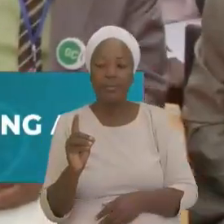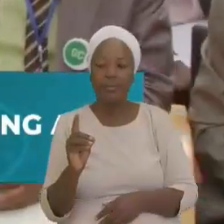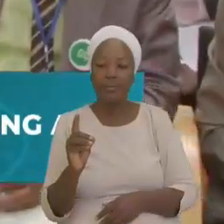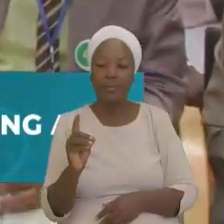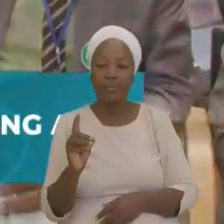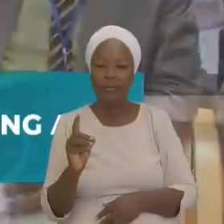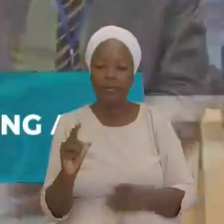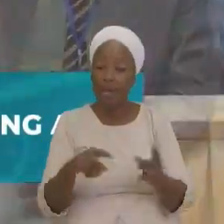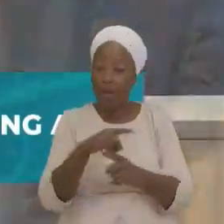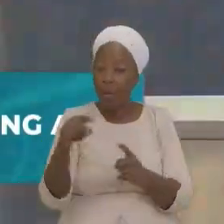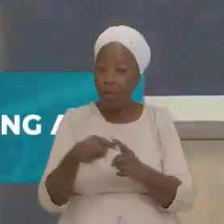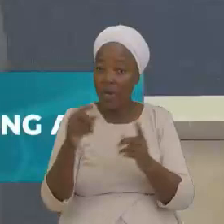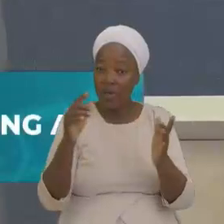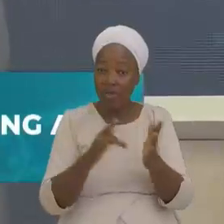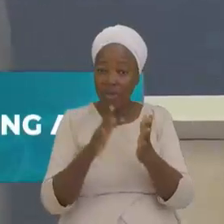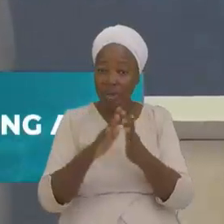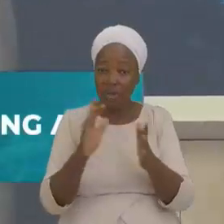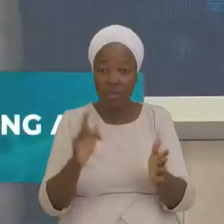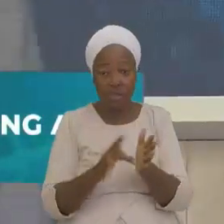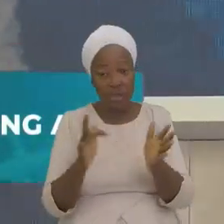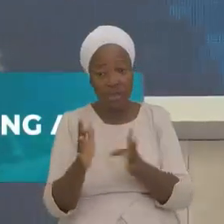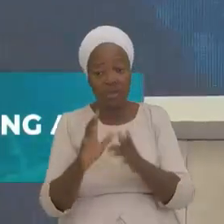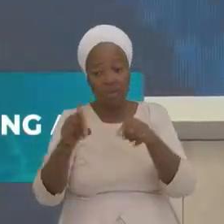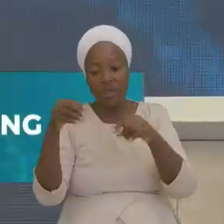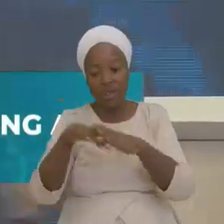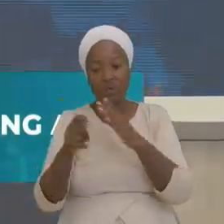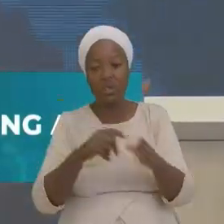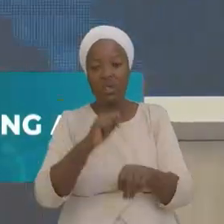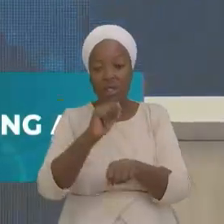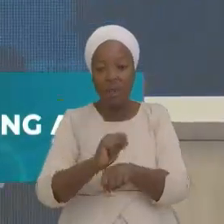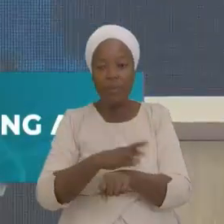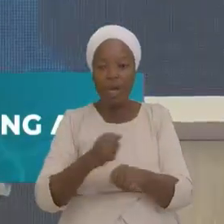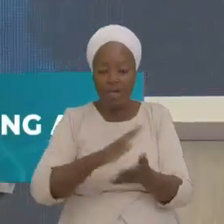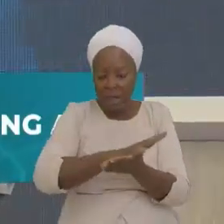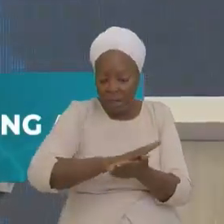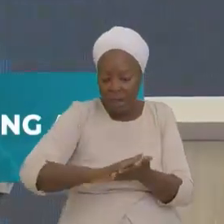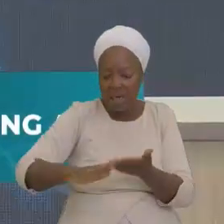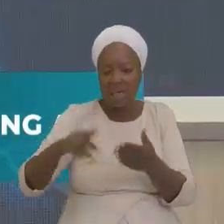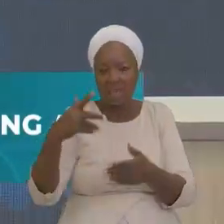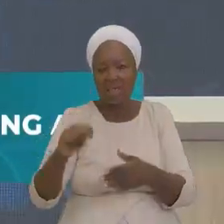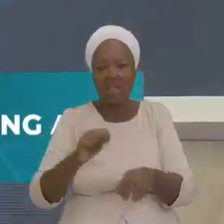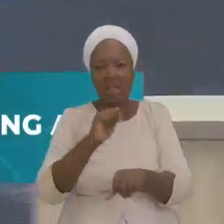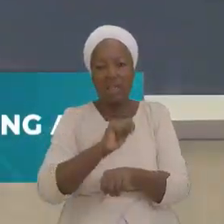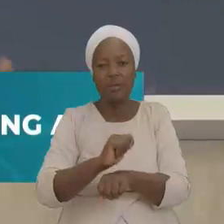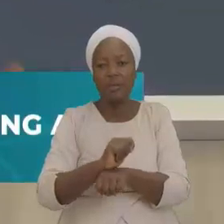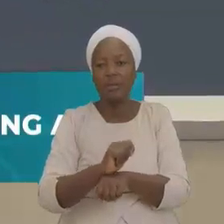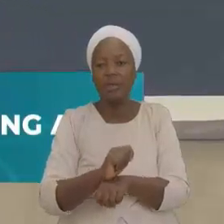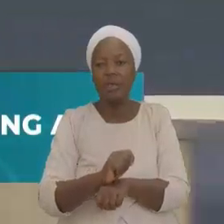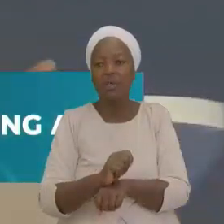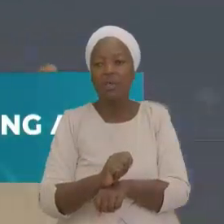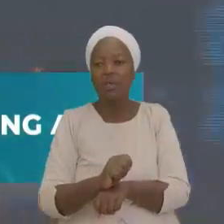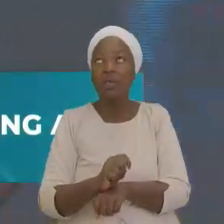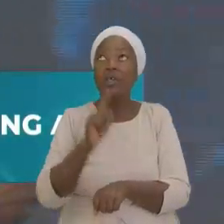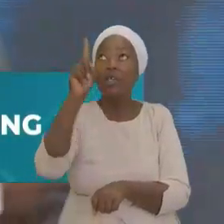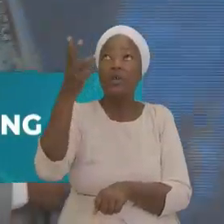When Jesus went in the temple and he cleansed the temple, he was